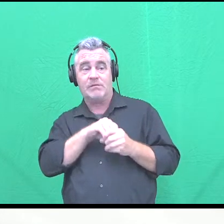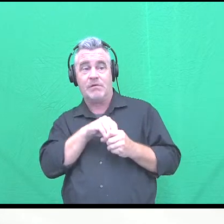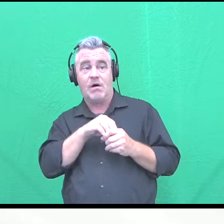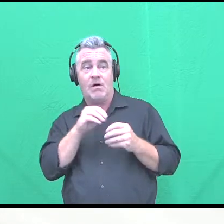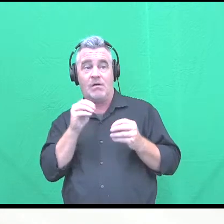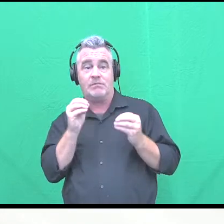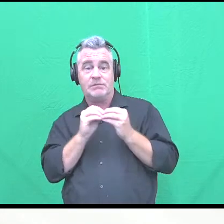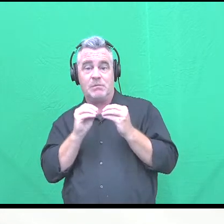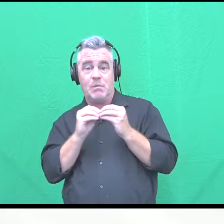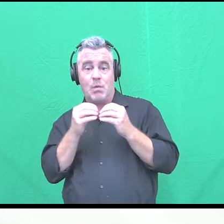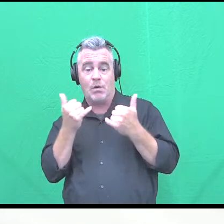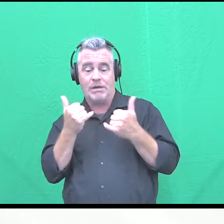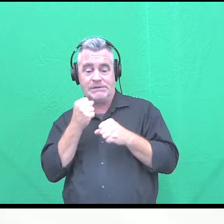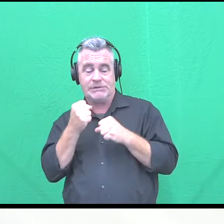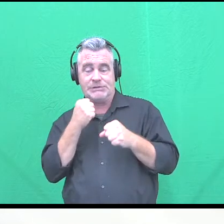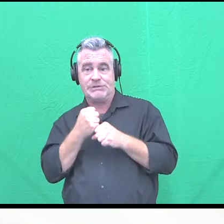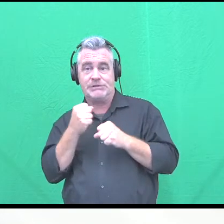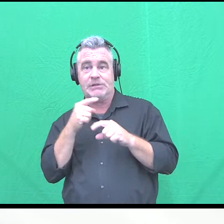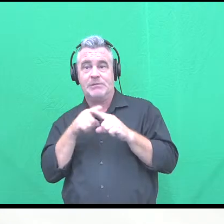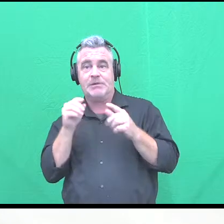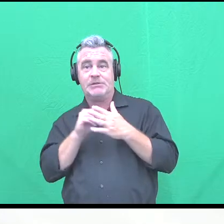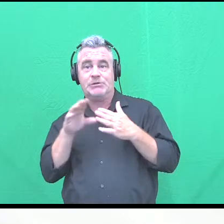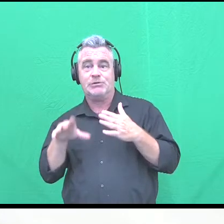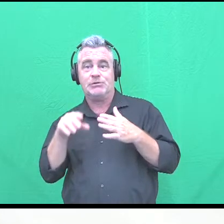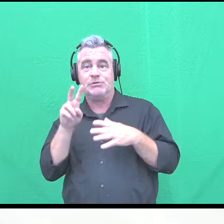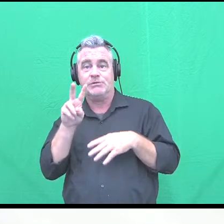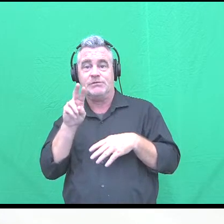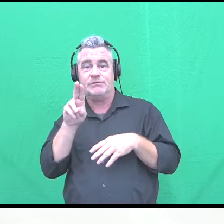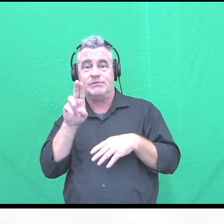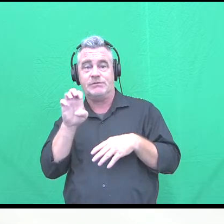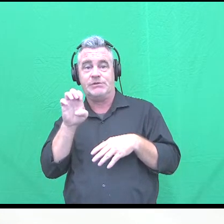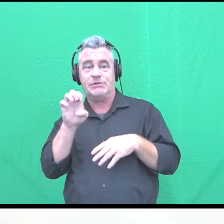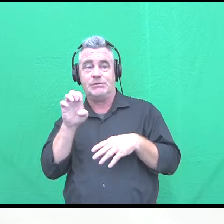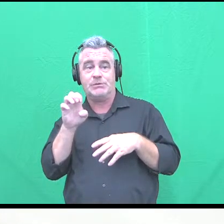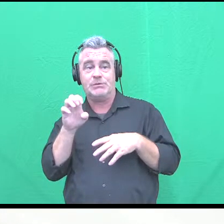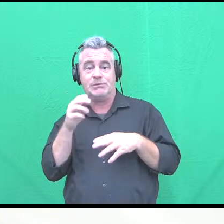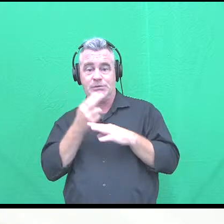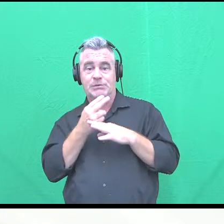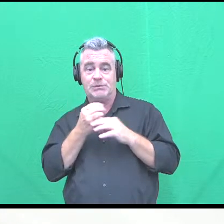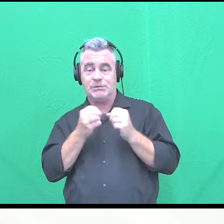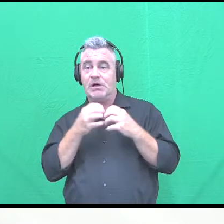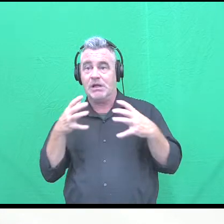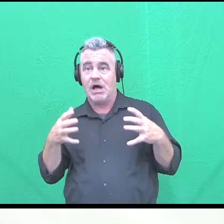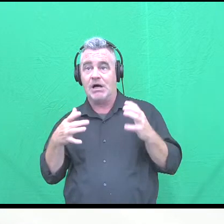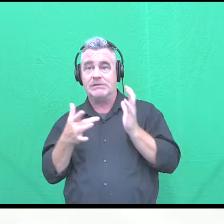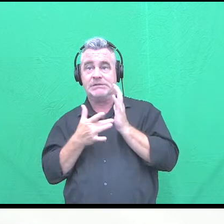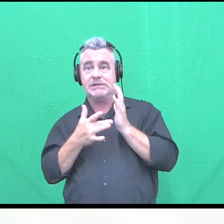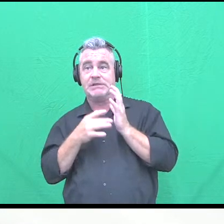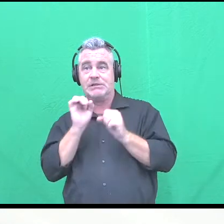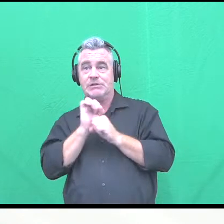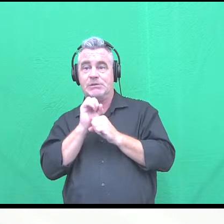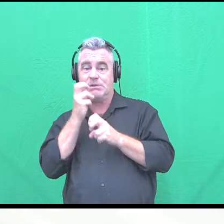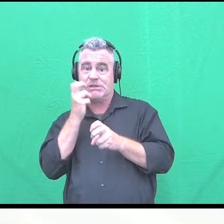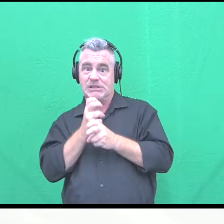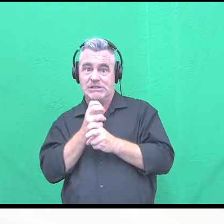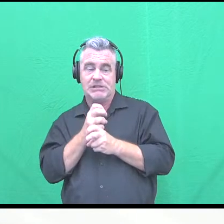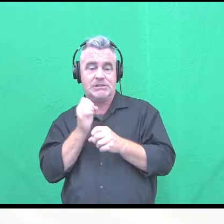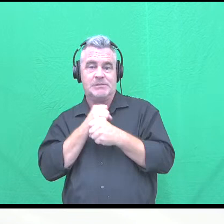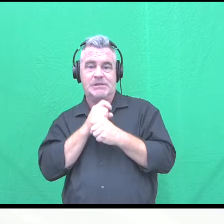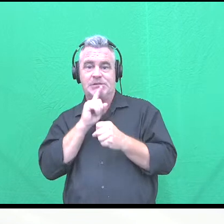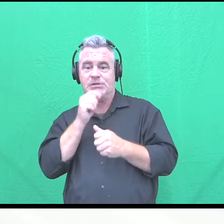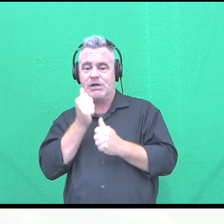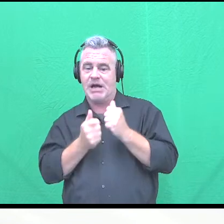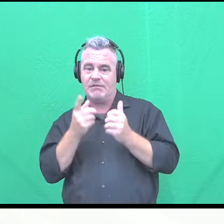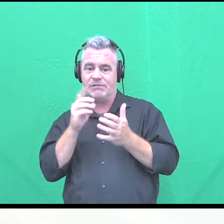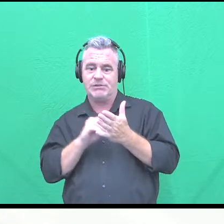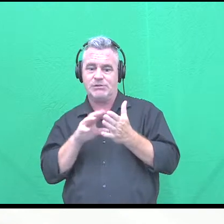really good. Student view participation is also up. Technology worked really hard and made sure that every student